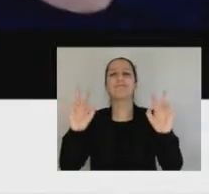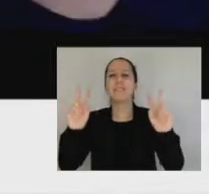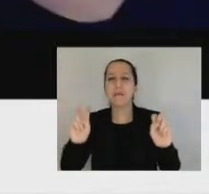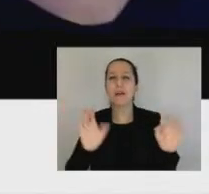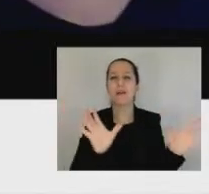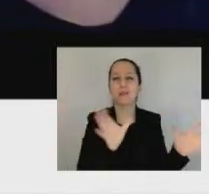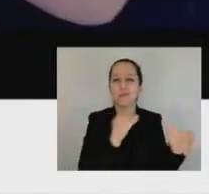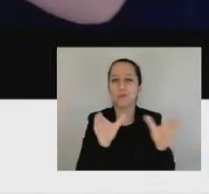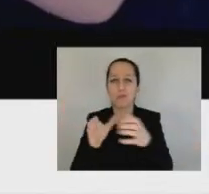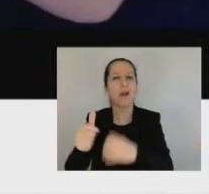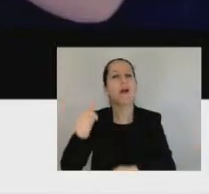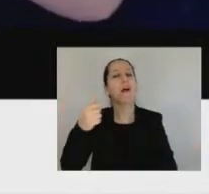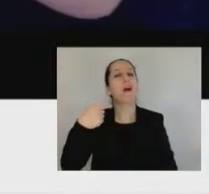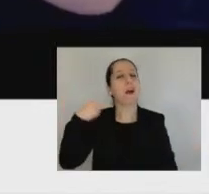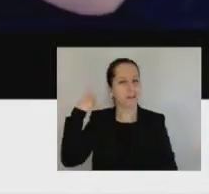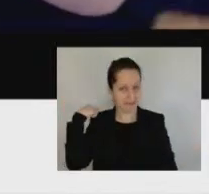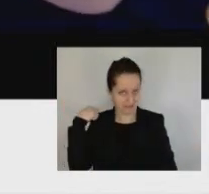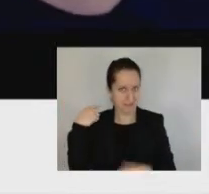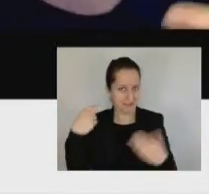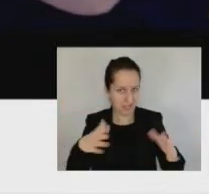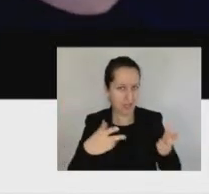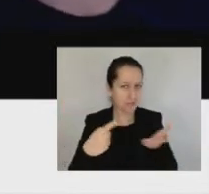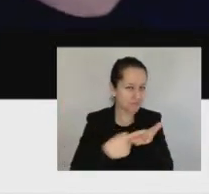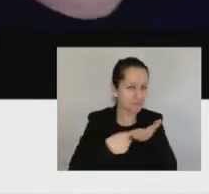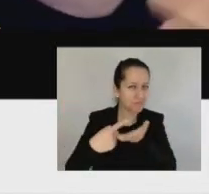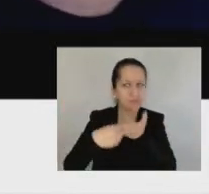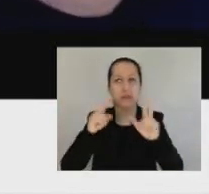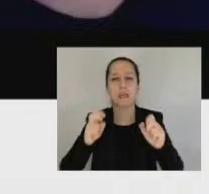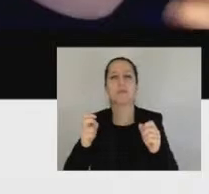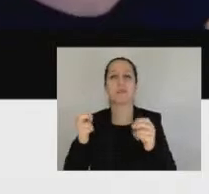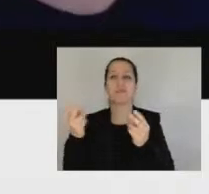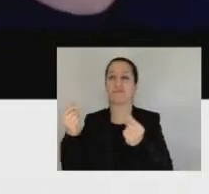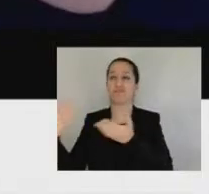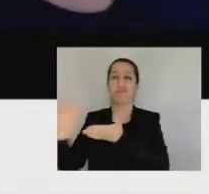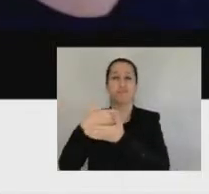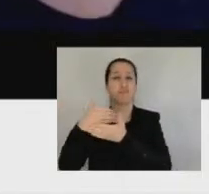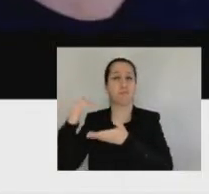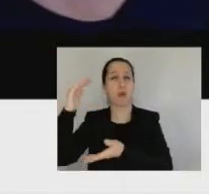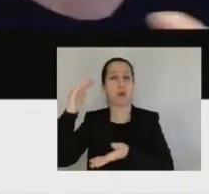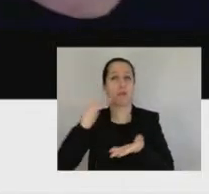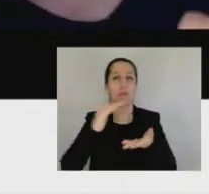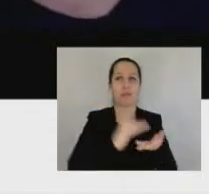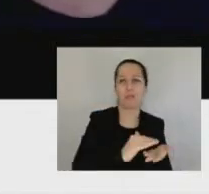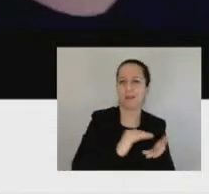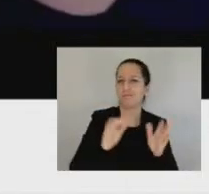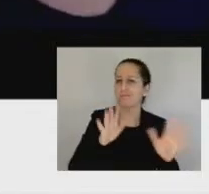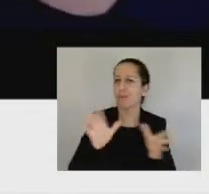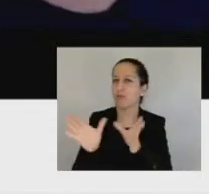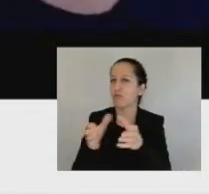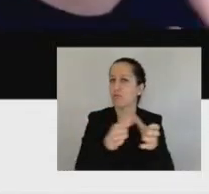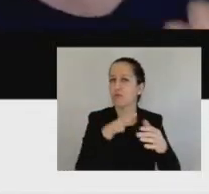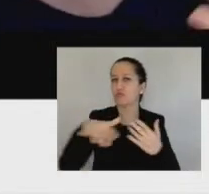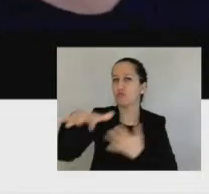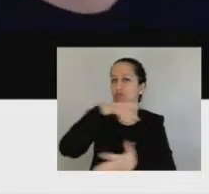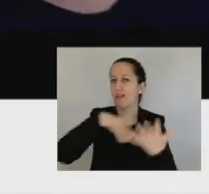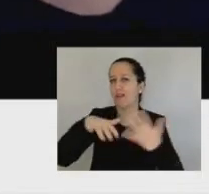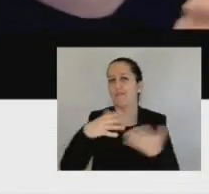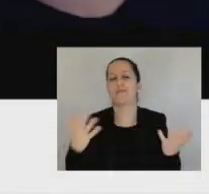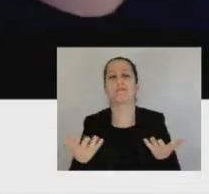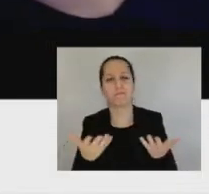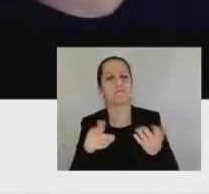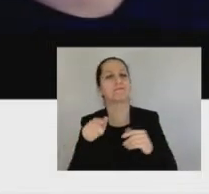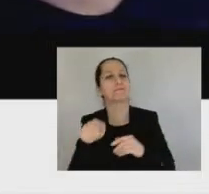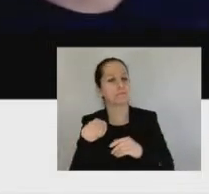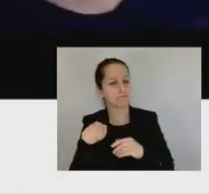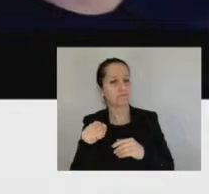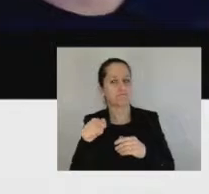a situation in terms of social classes, which was discussed at length yesterday, and it also provides us an experience of discrimination and exclusion